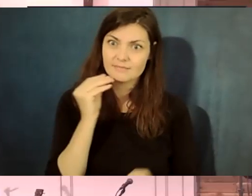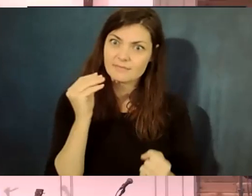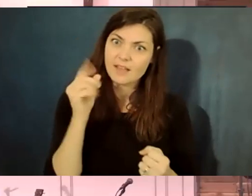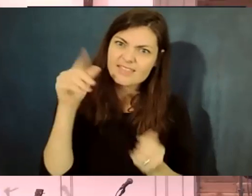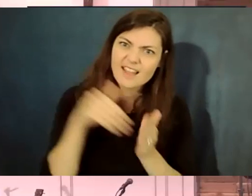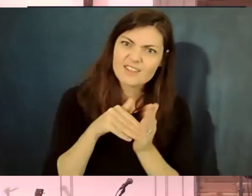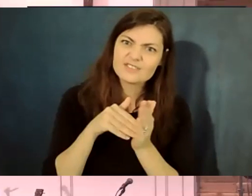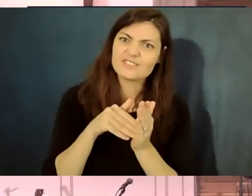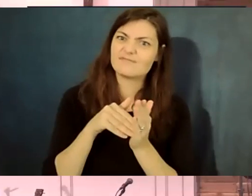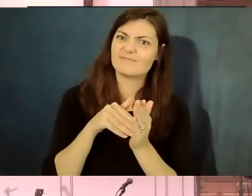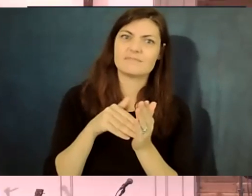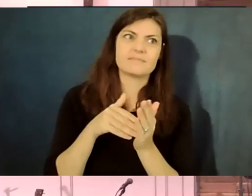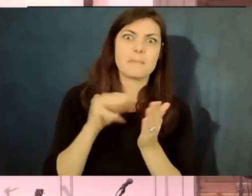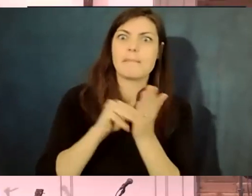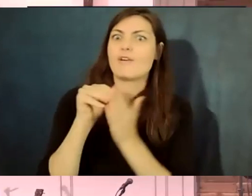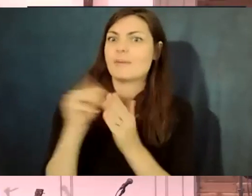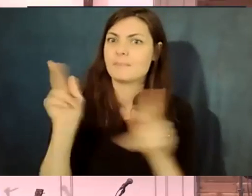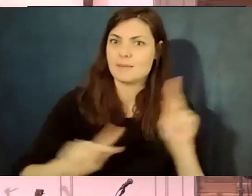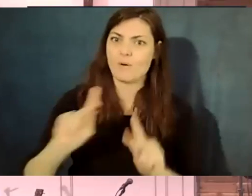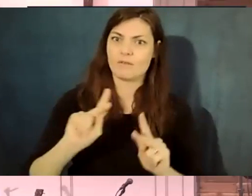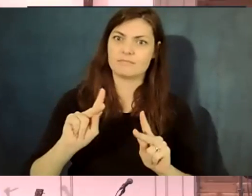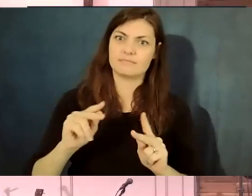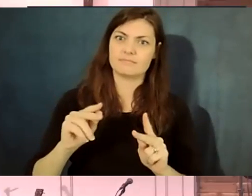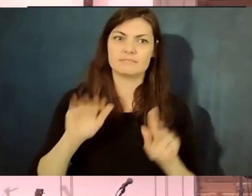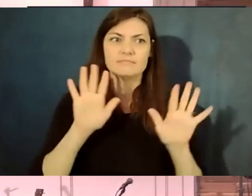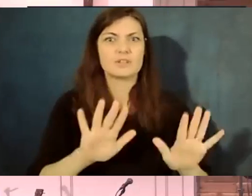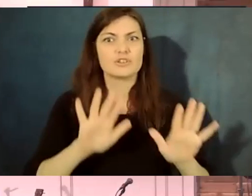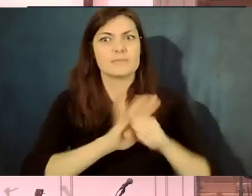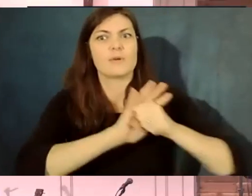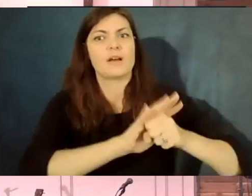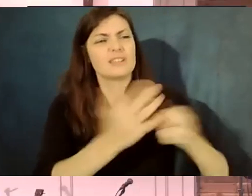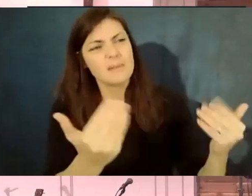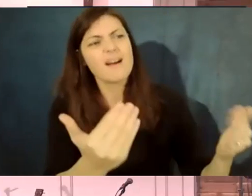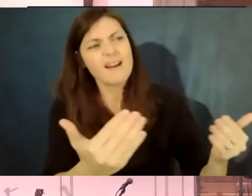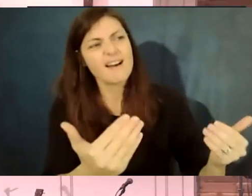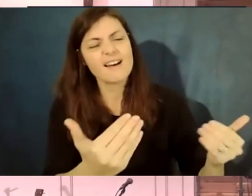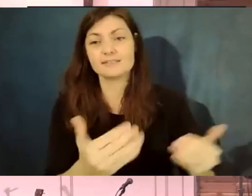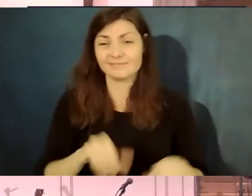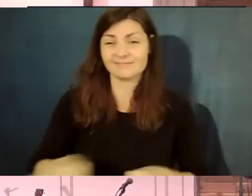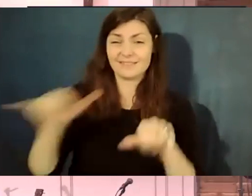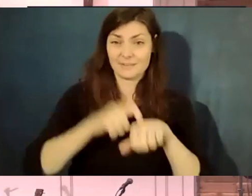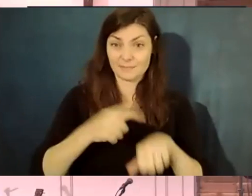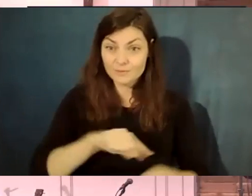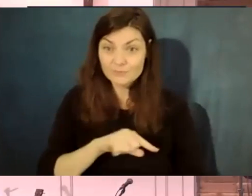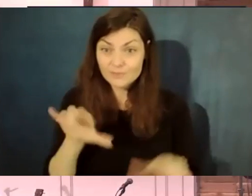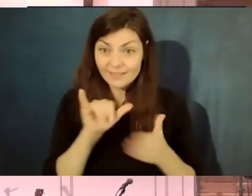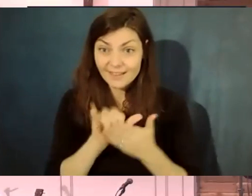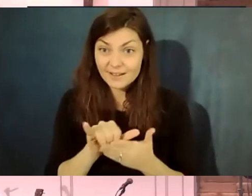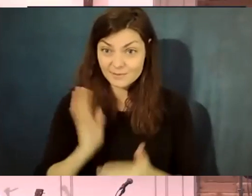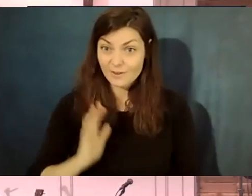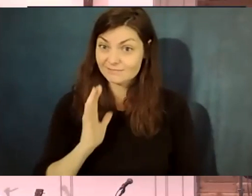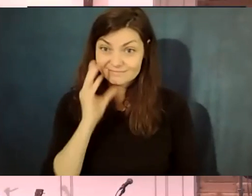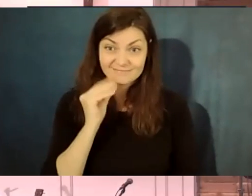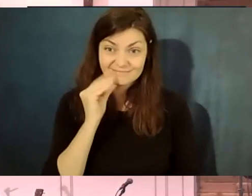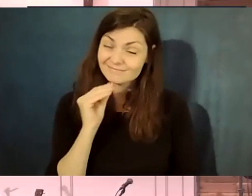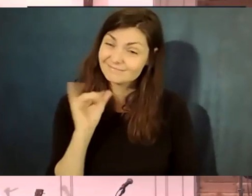thousands of people, how about even millions of people pushing you to do a certain thing all at the same time personally? I